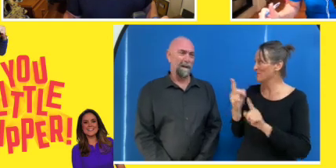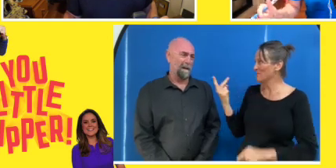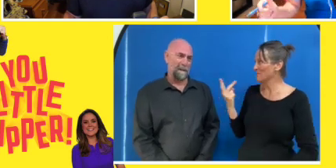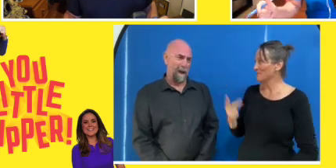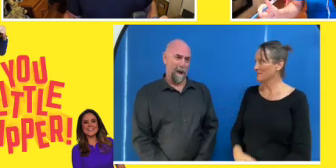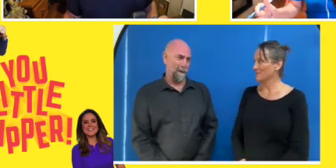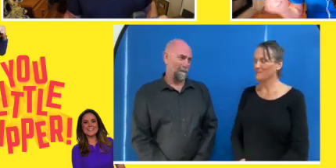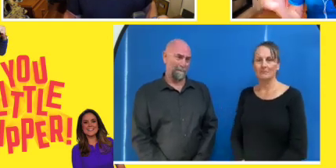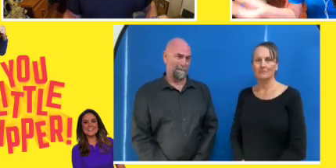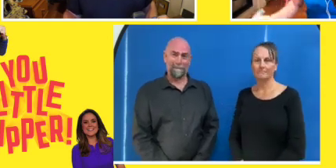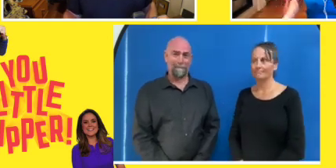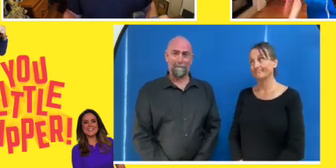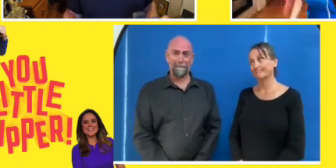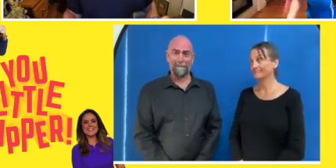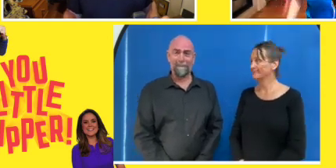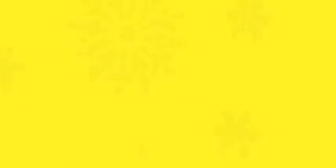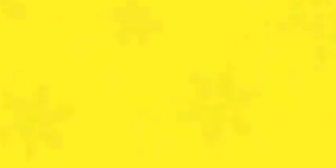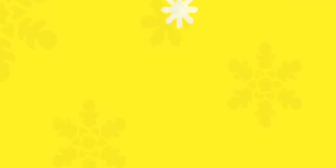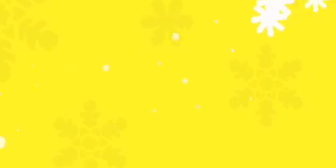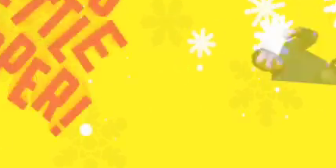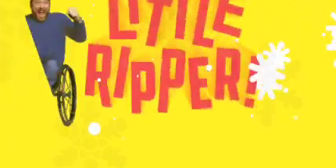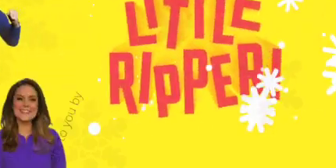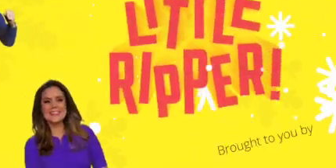no. It'll be fun.